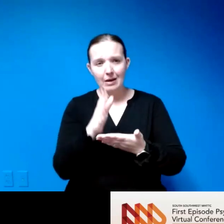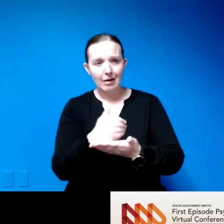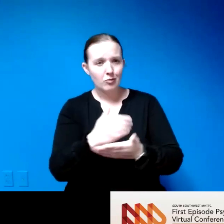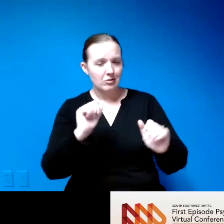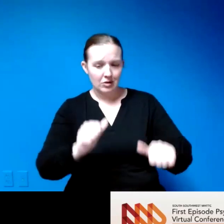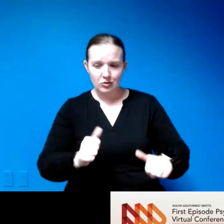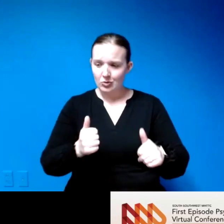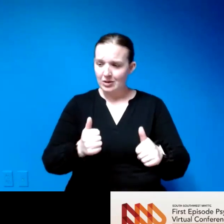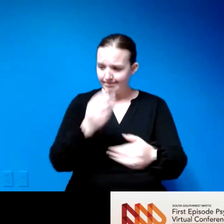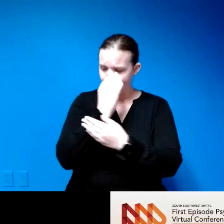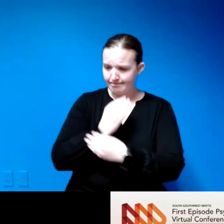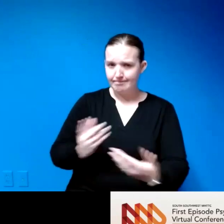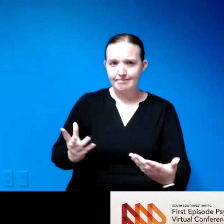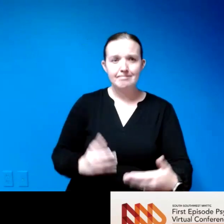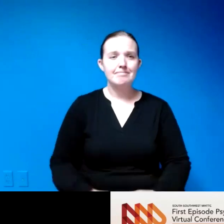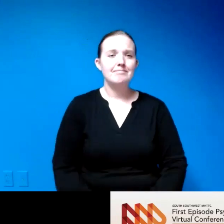our audience?